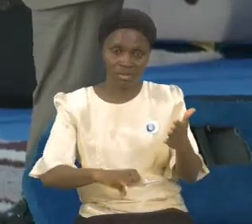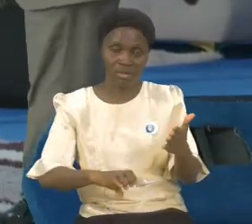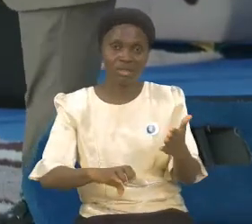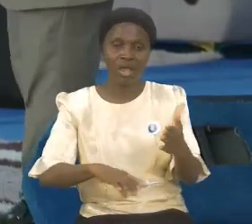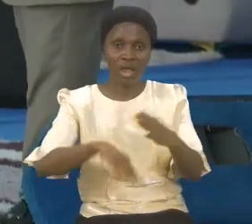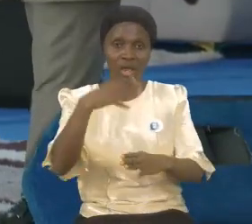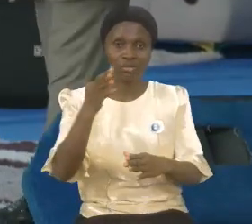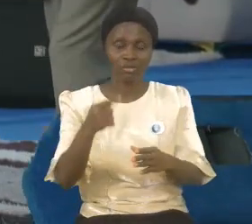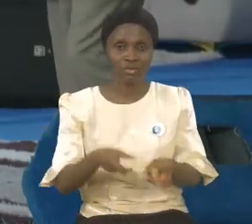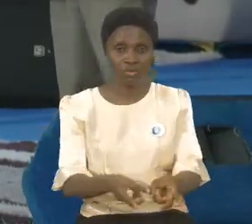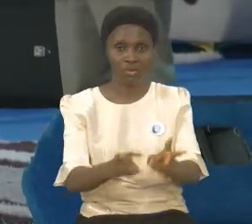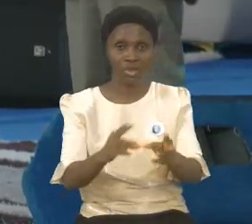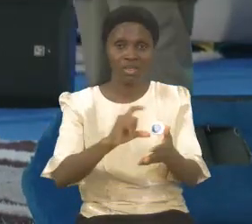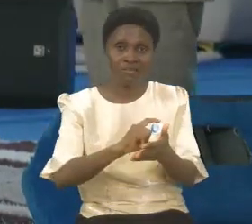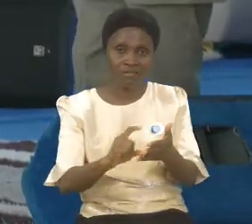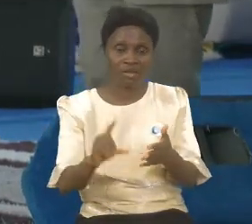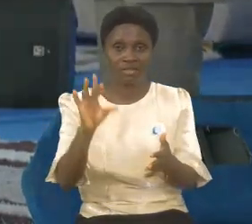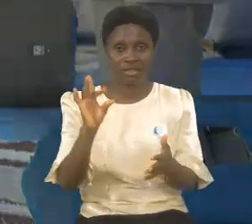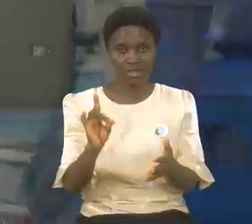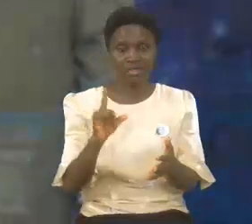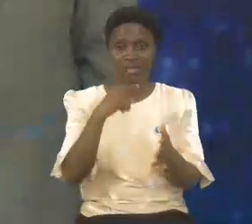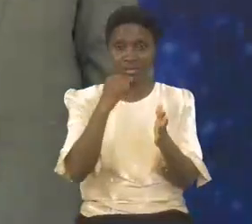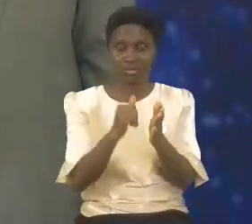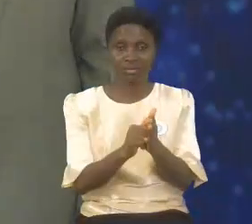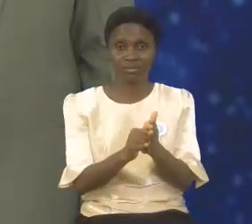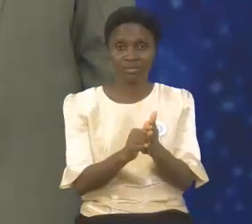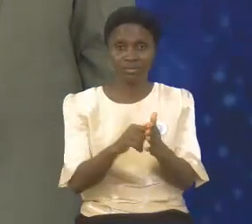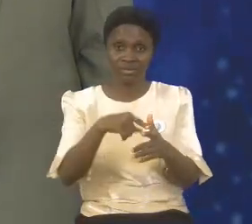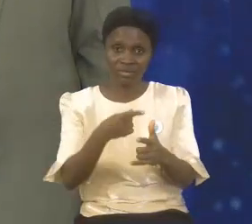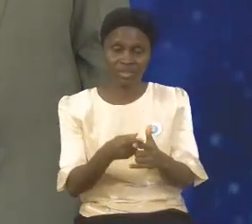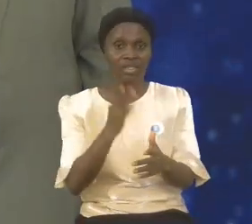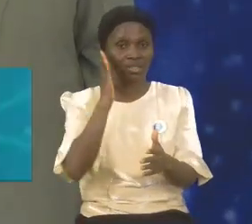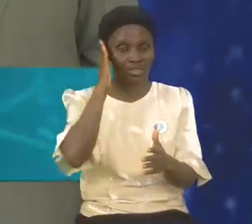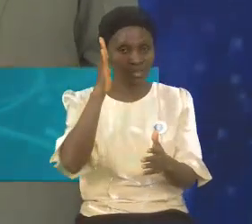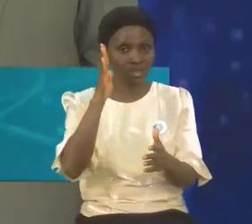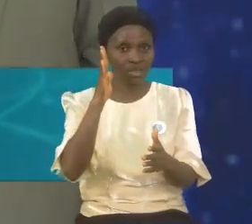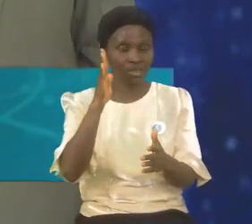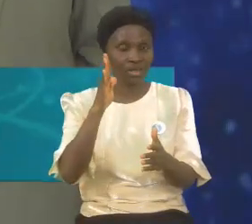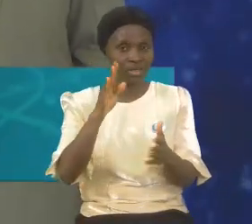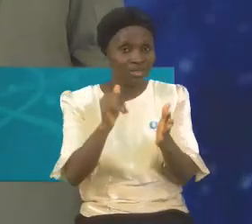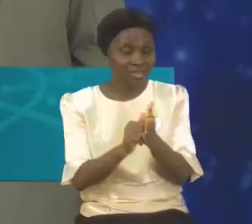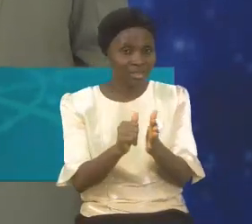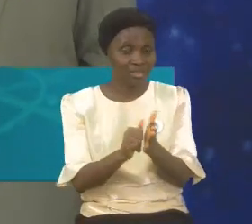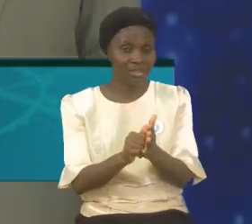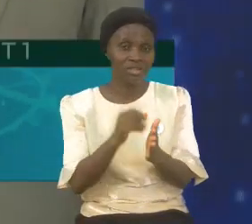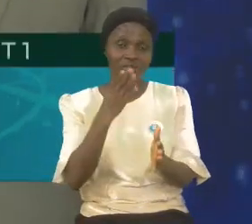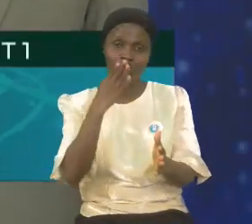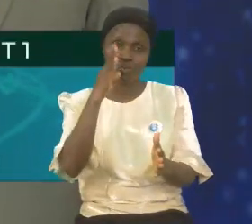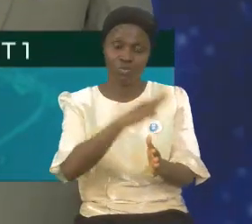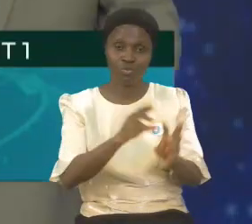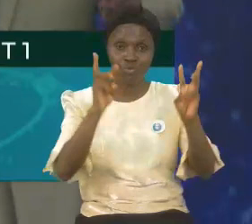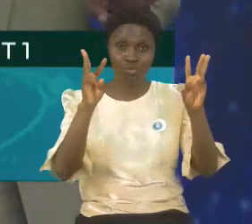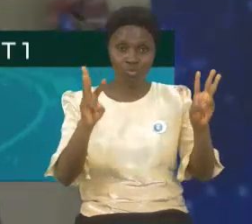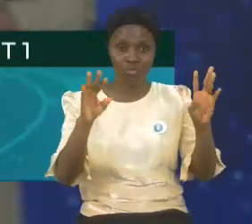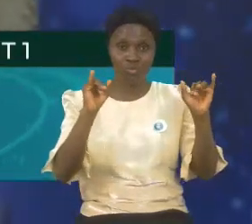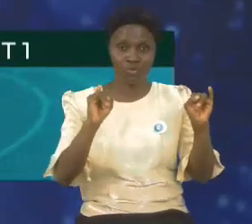in verse 8, and then shall that wicked, capital letter W, that